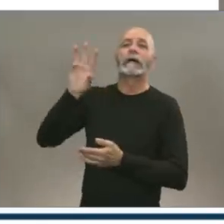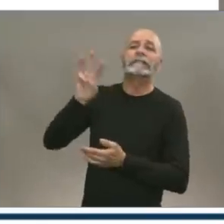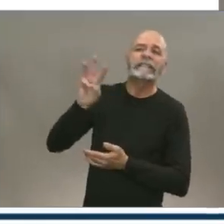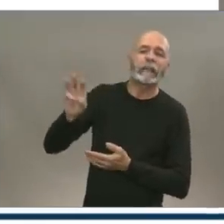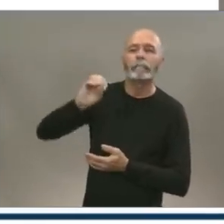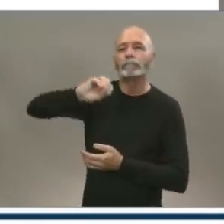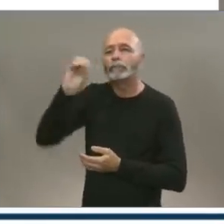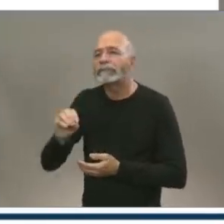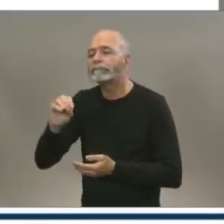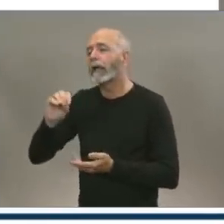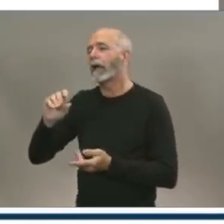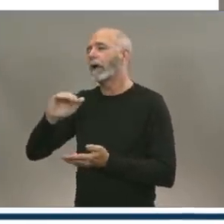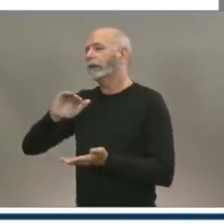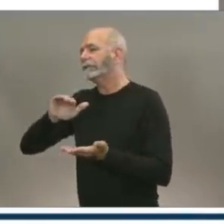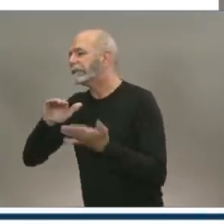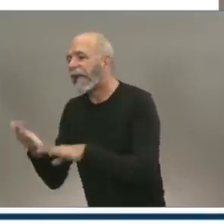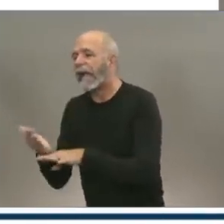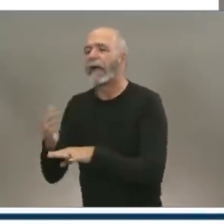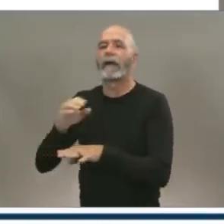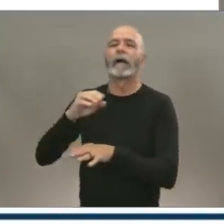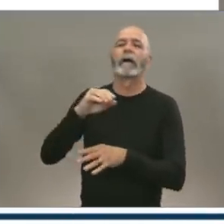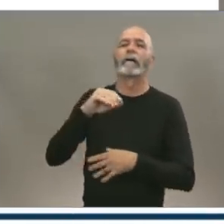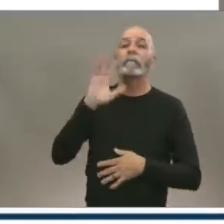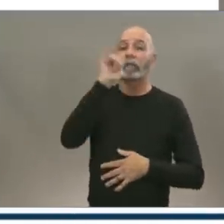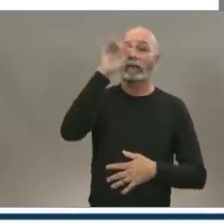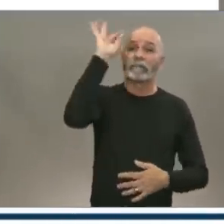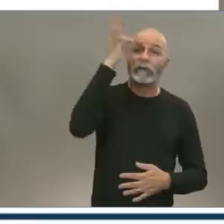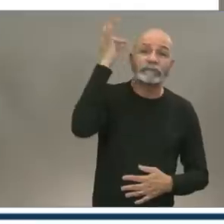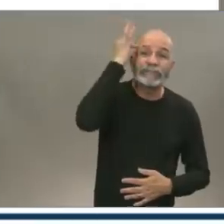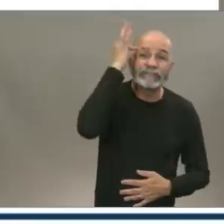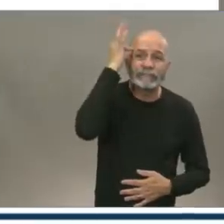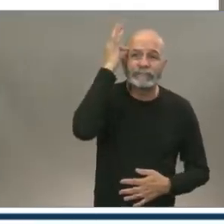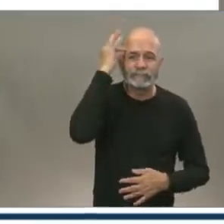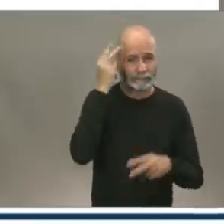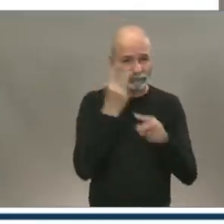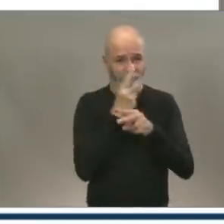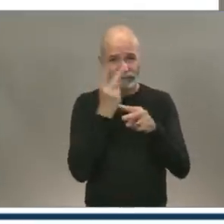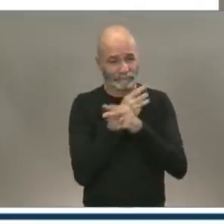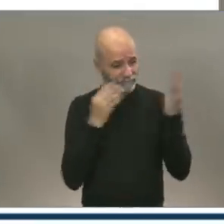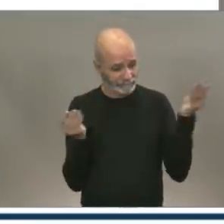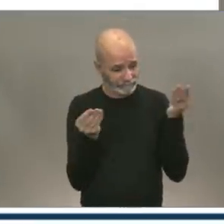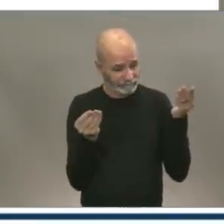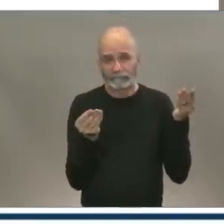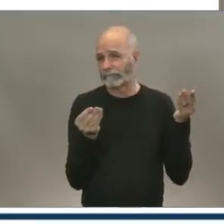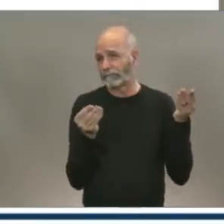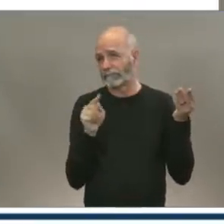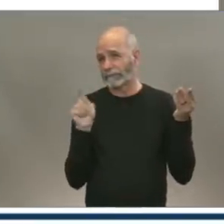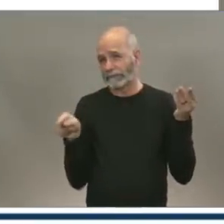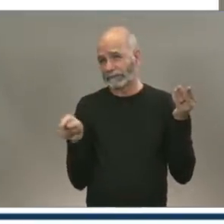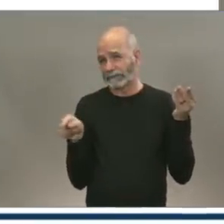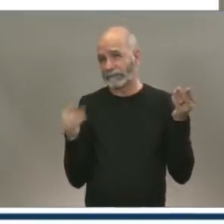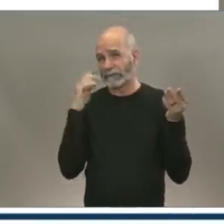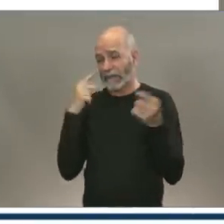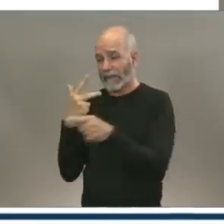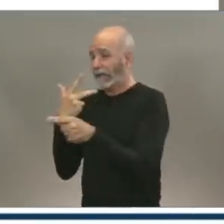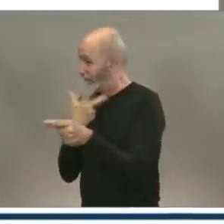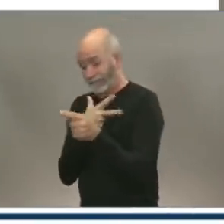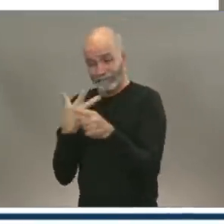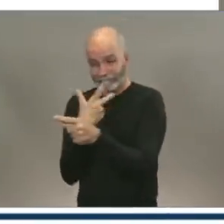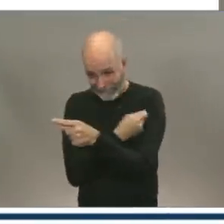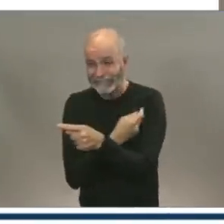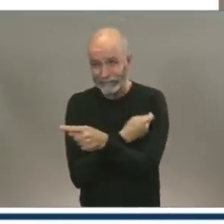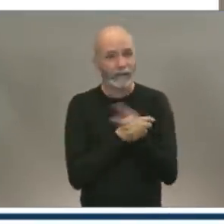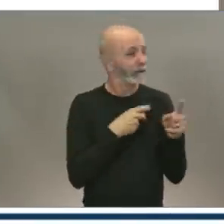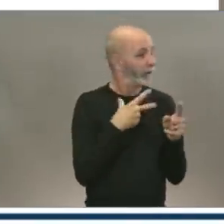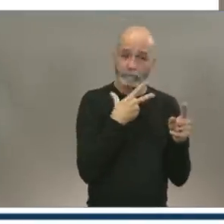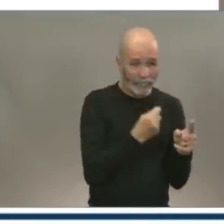our own country, data from the federal government shows the stark contrast between those who are vaccinated and unvaccinated. The